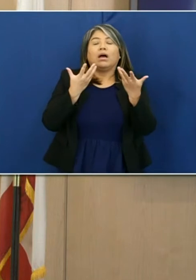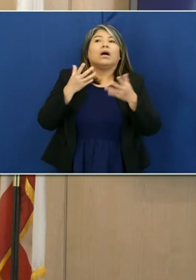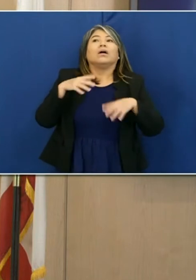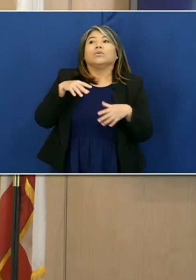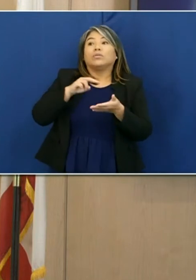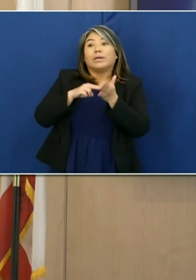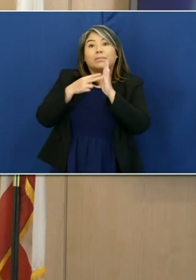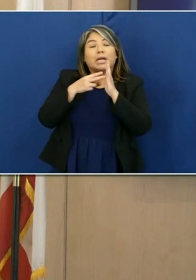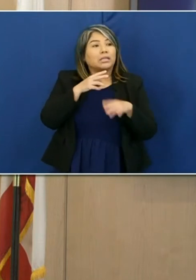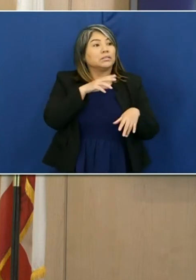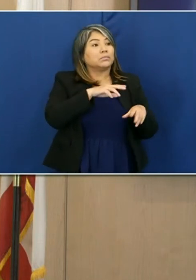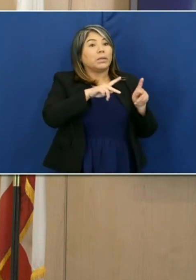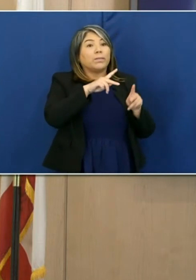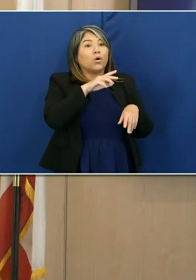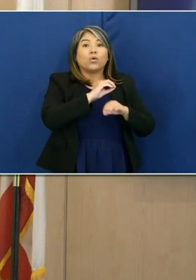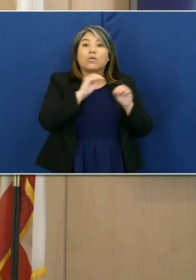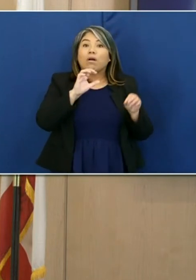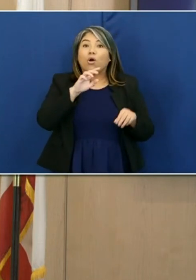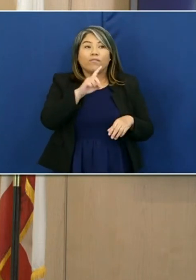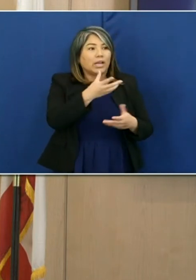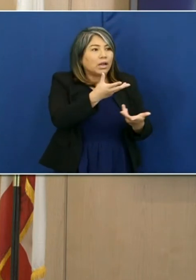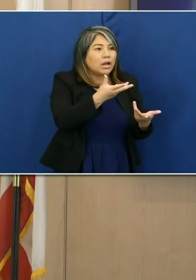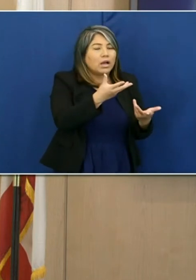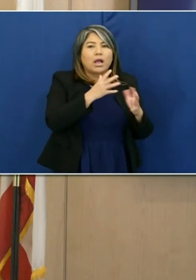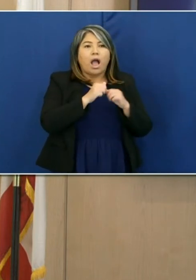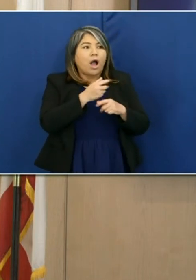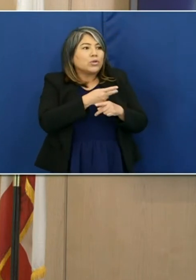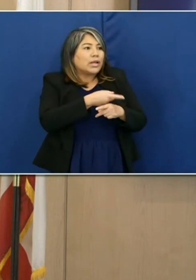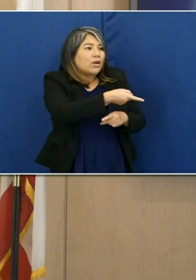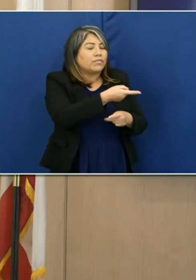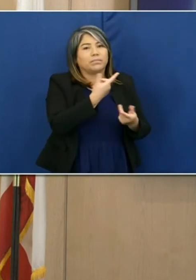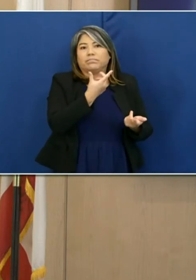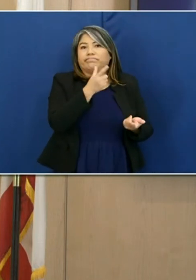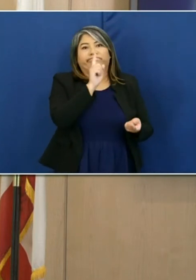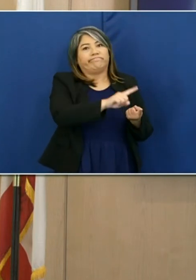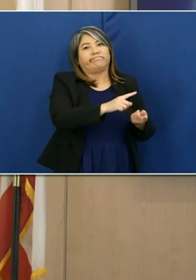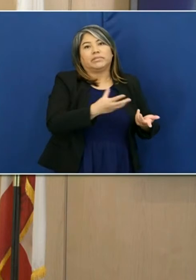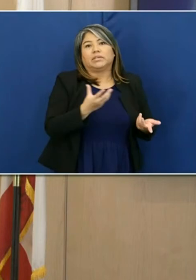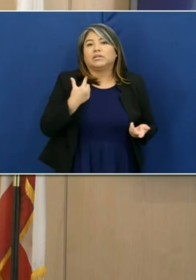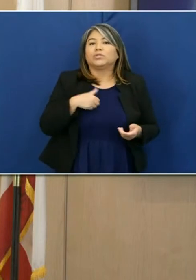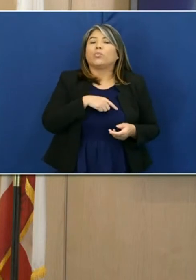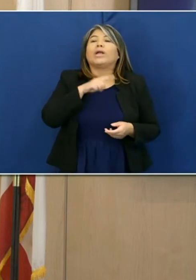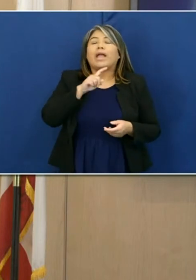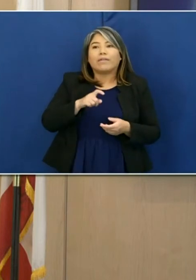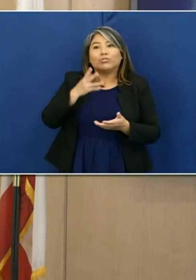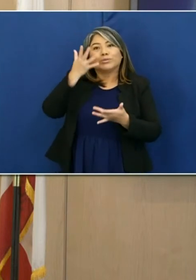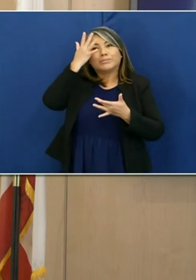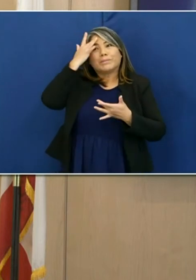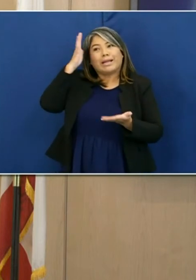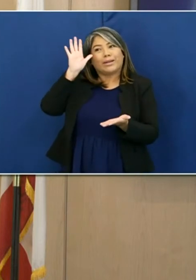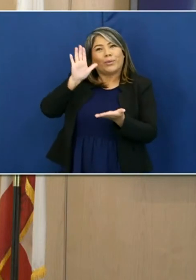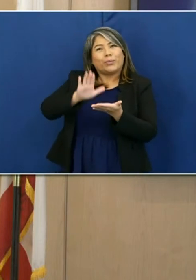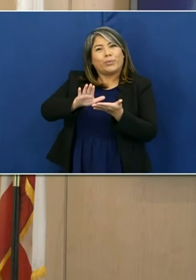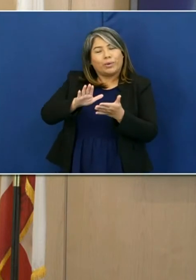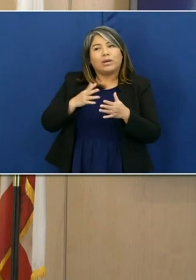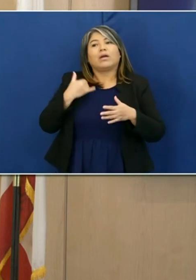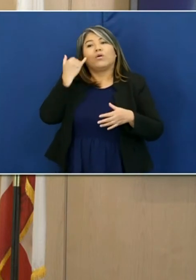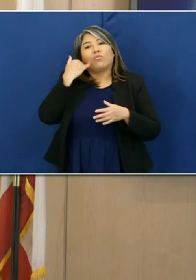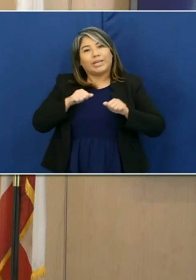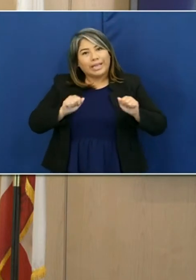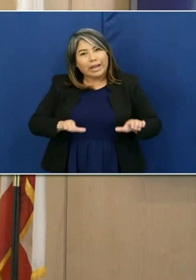means people that are not getting care. And so we have to slow the spread. And if we do that, we can slow the hospitalizations and we can get back in a better